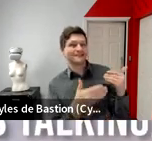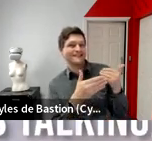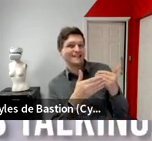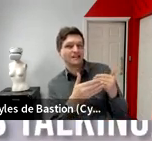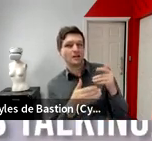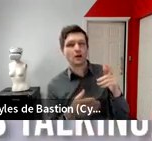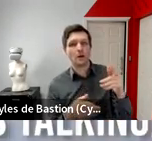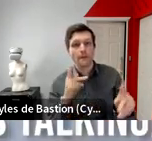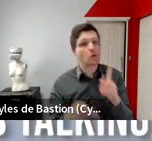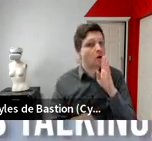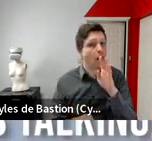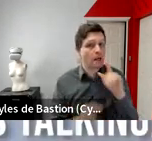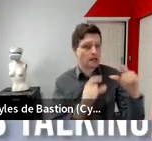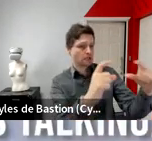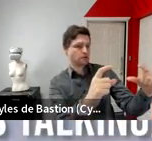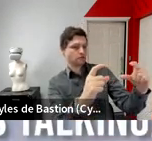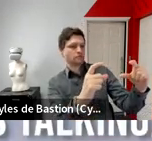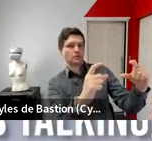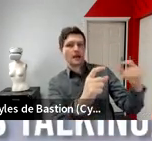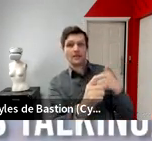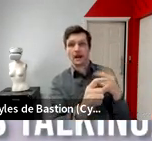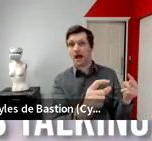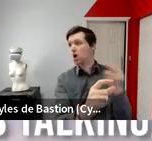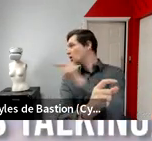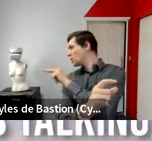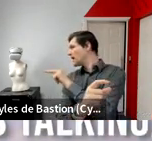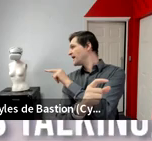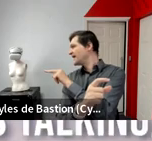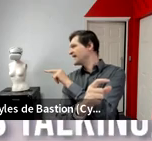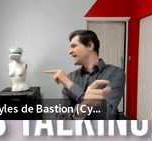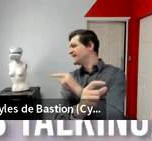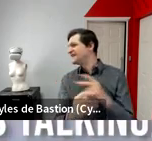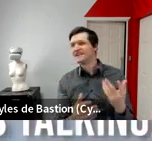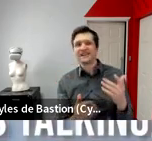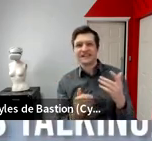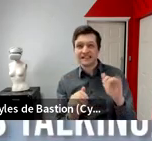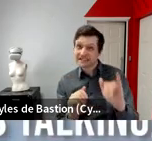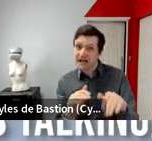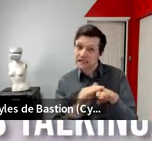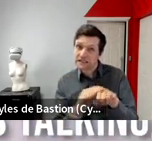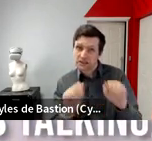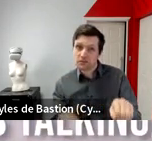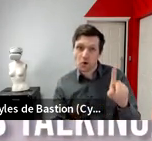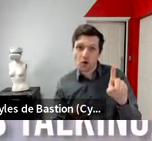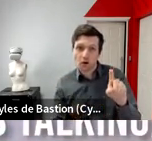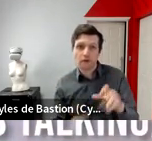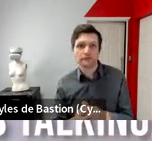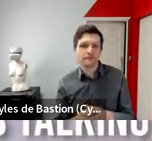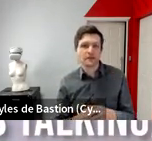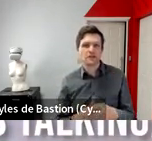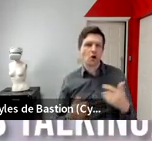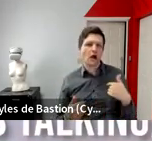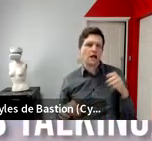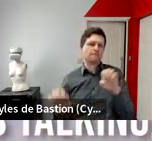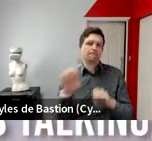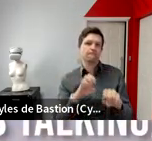If we move the captions closer for people who are talking nearby and then you look away,